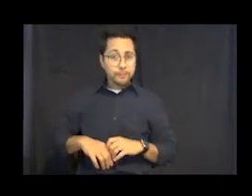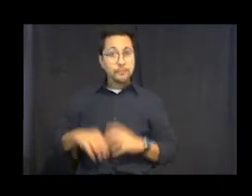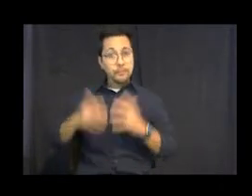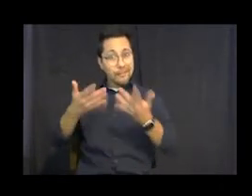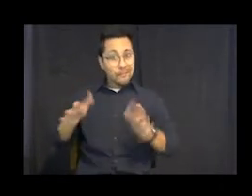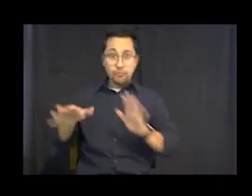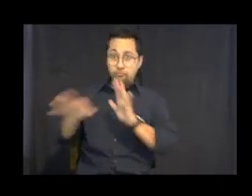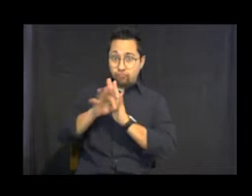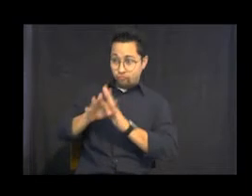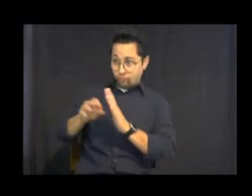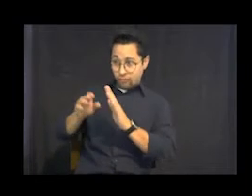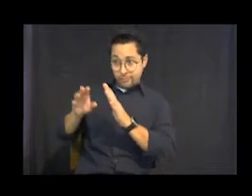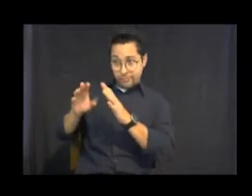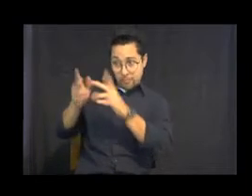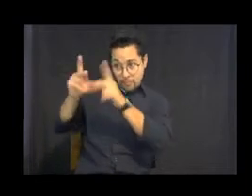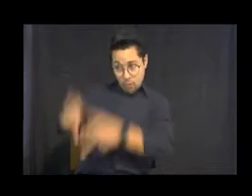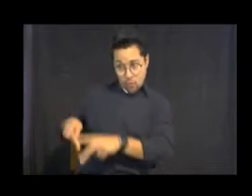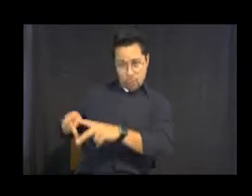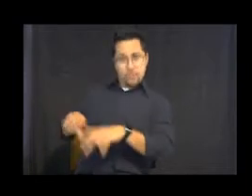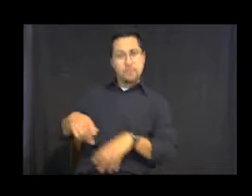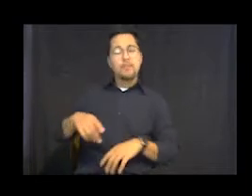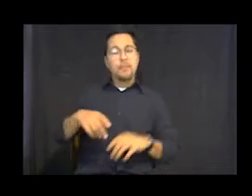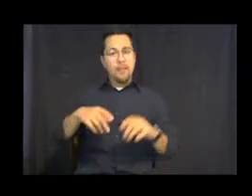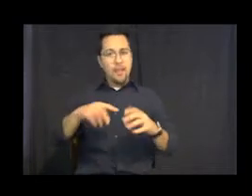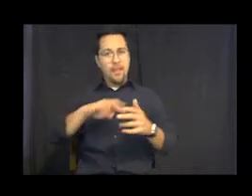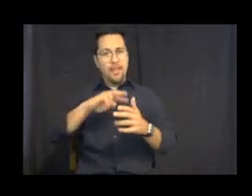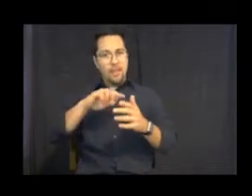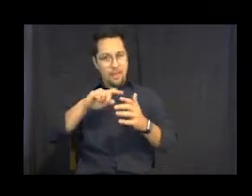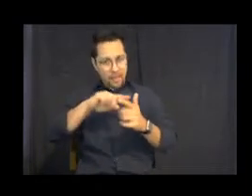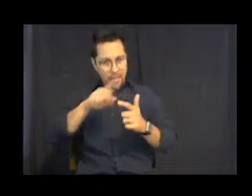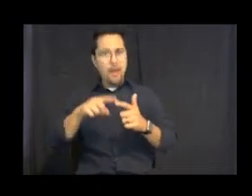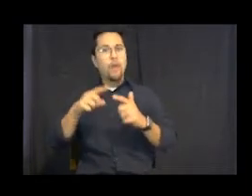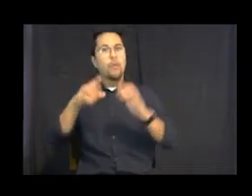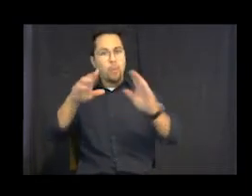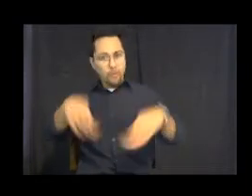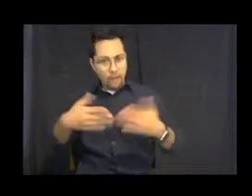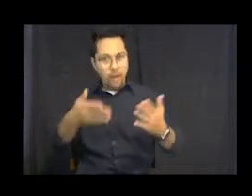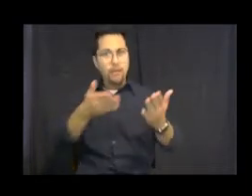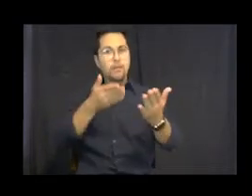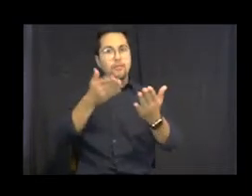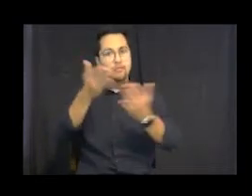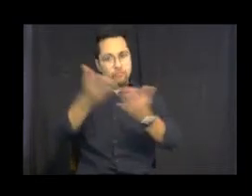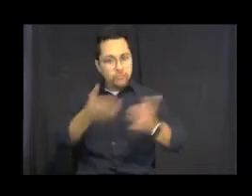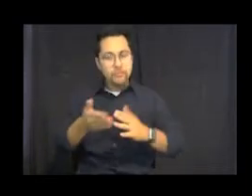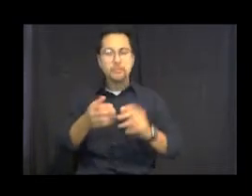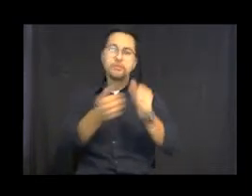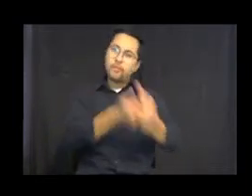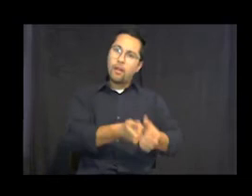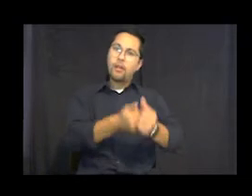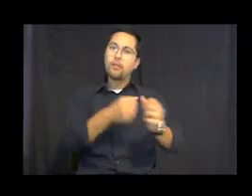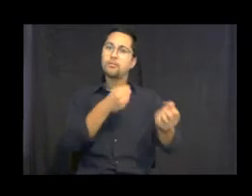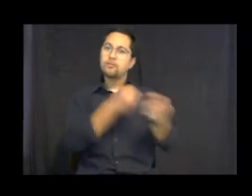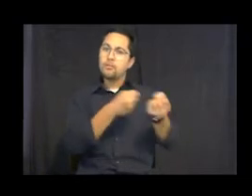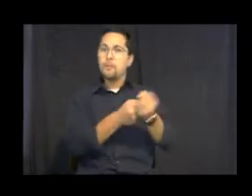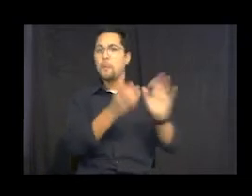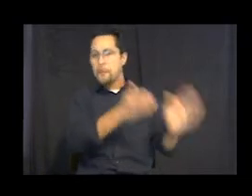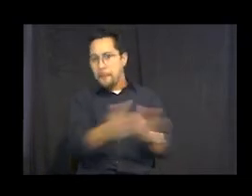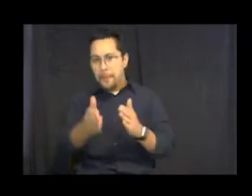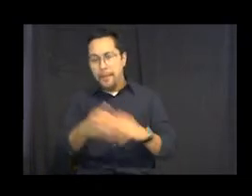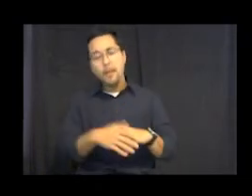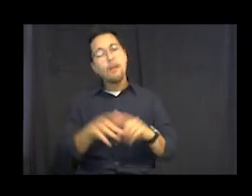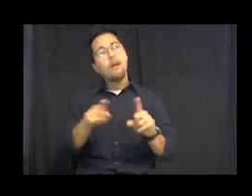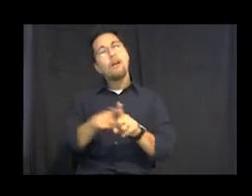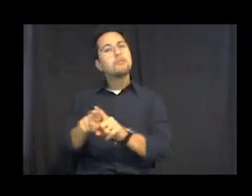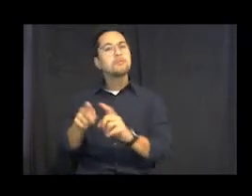is selected, then again, those services are provided according to what the goals are on the support plan, and then whatever